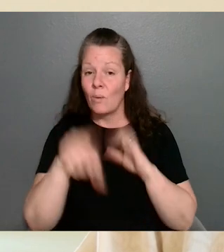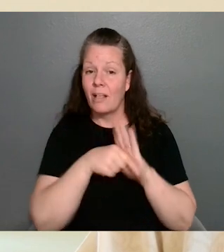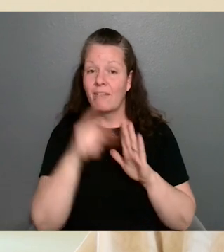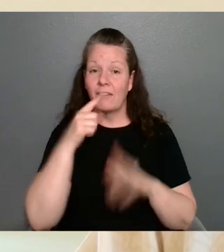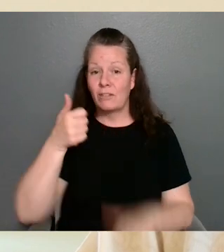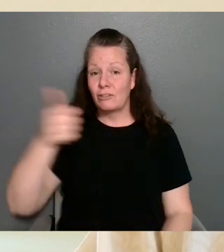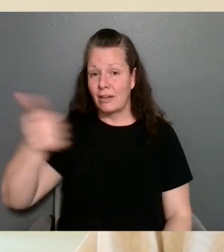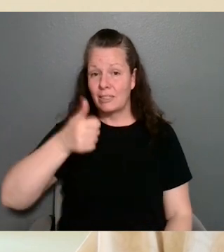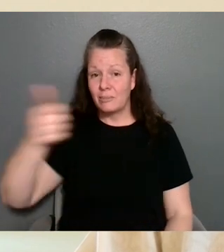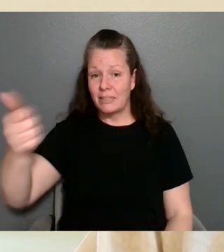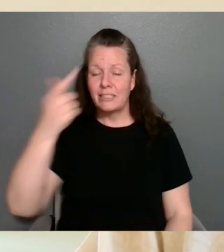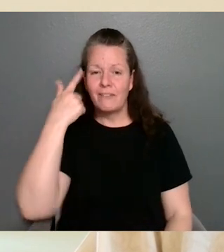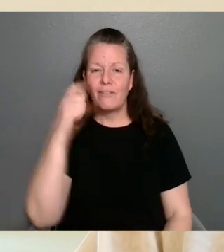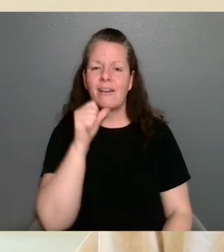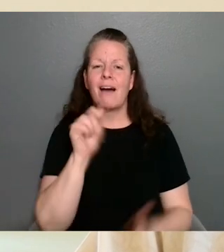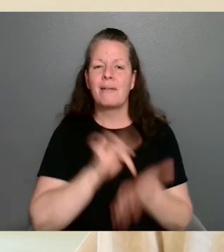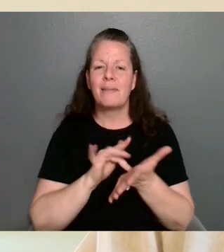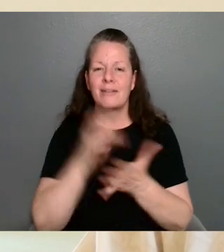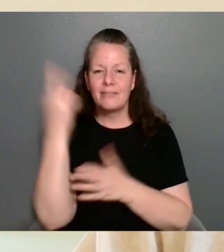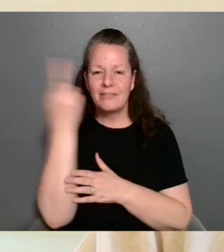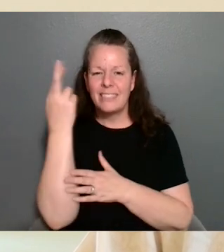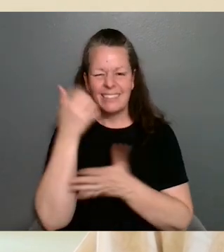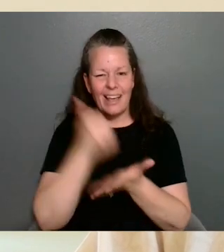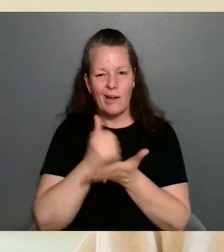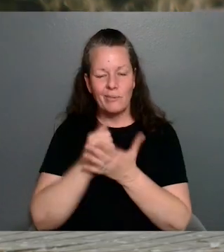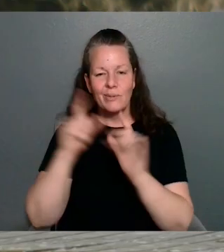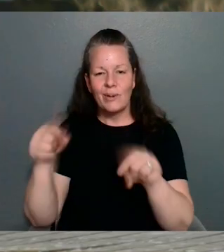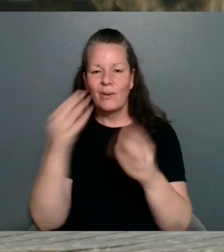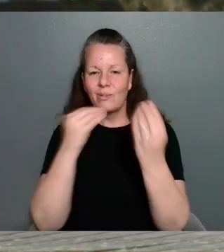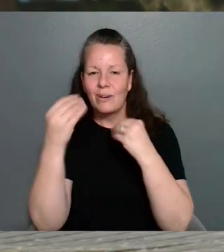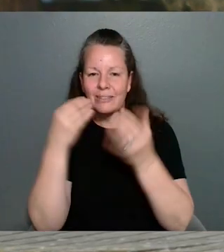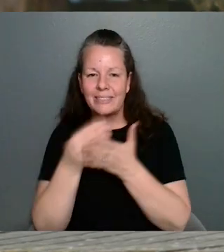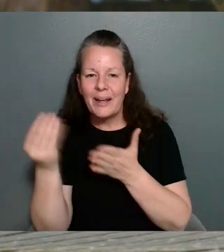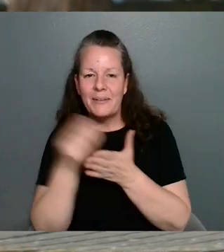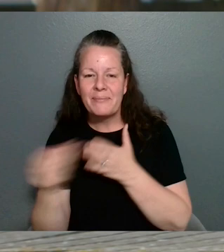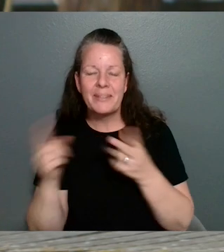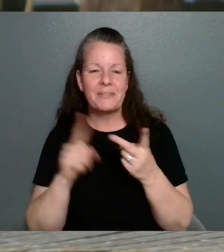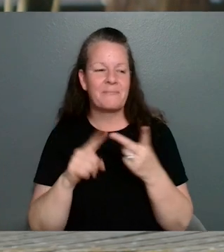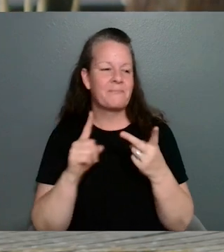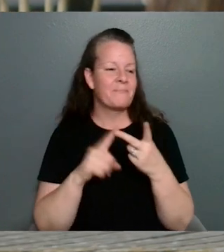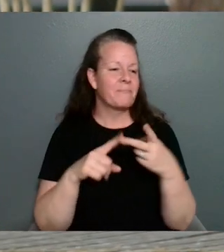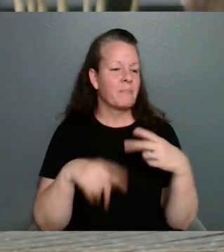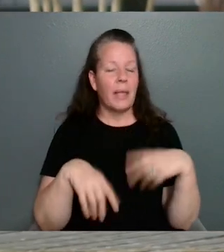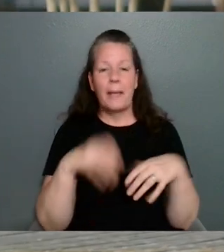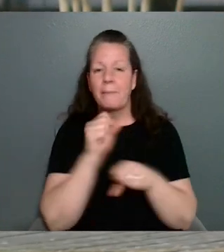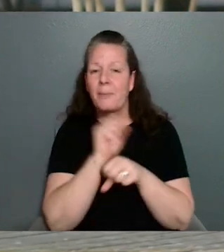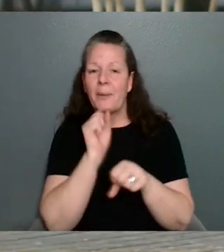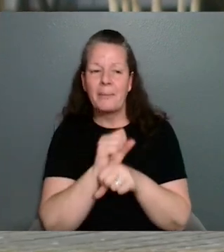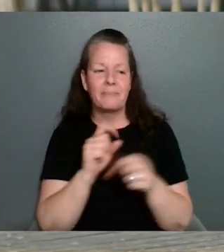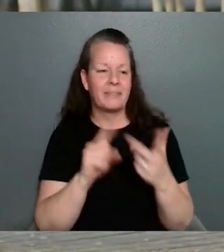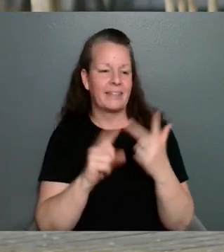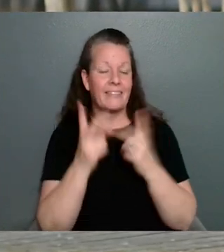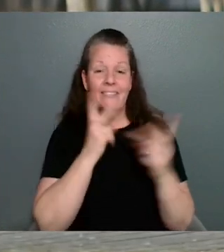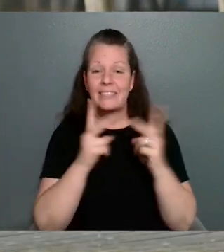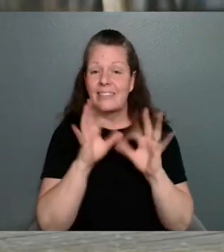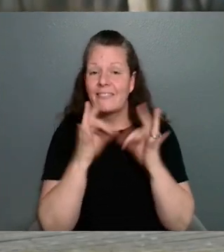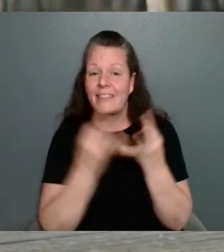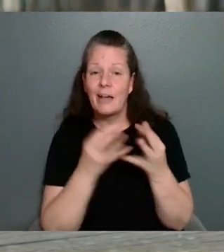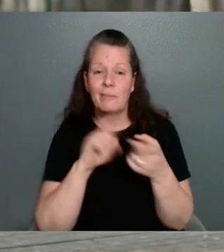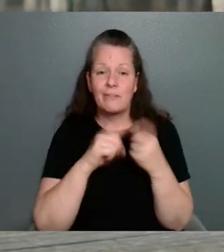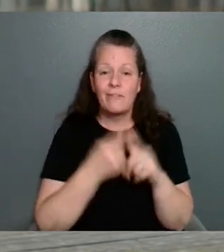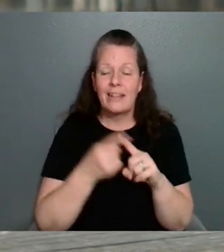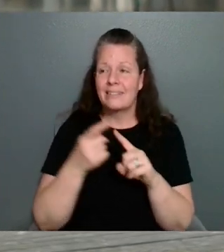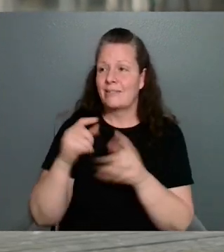for transportation for non-medical reasons to help you go grocery shopping, employment, visit family and friends, visit a